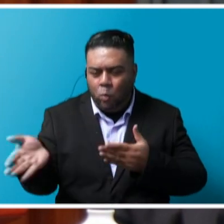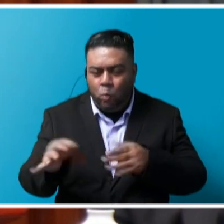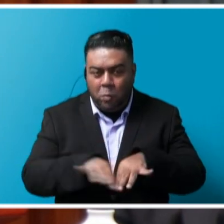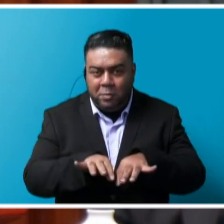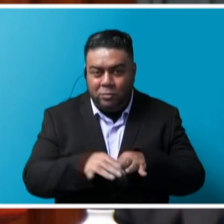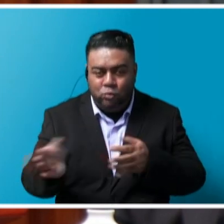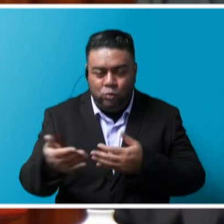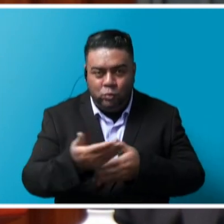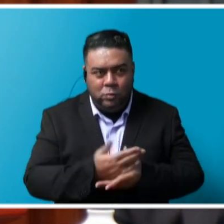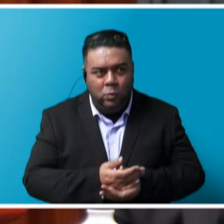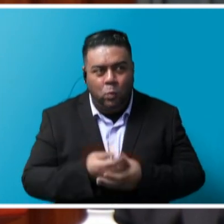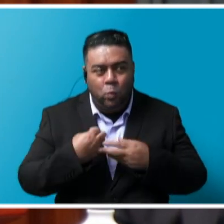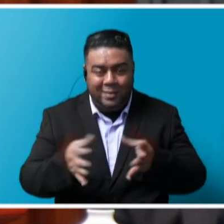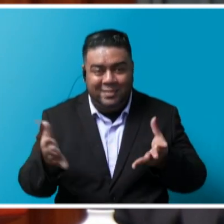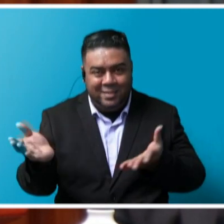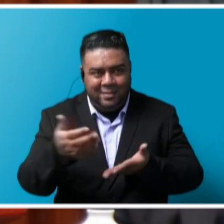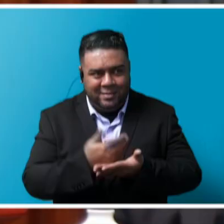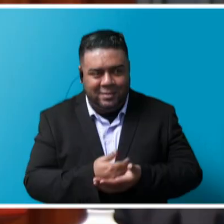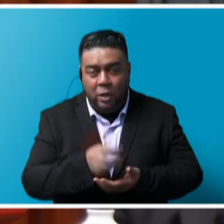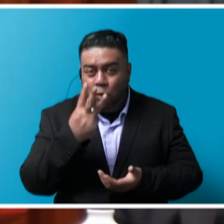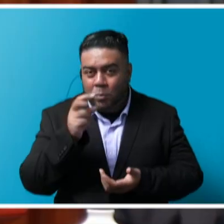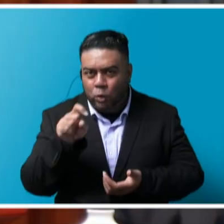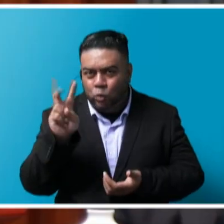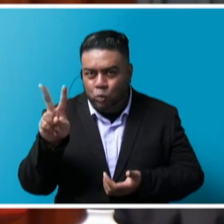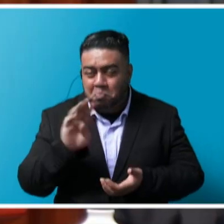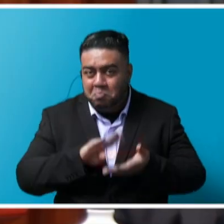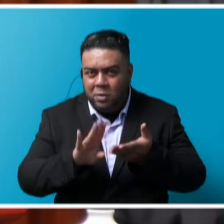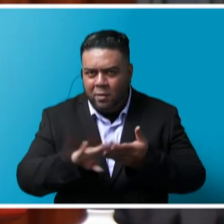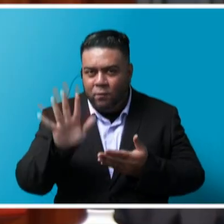collection subsidies from $3.2 million to